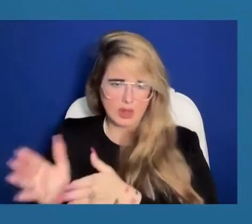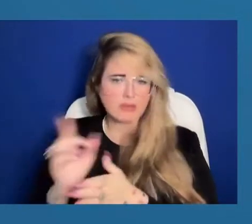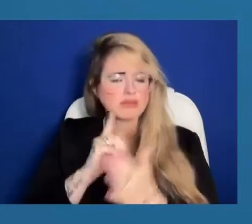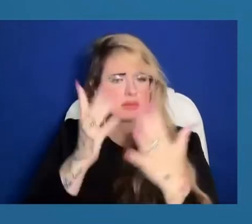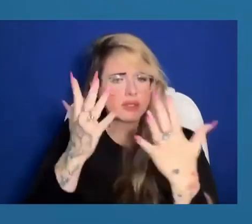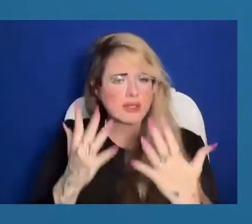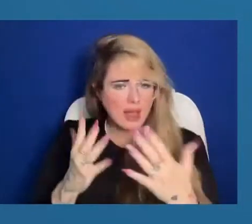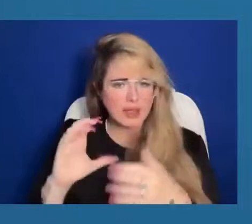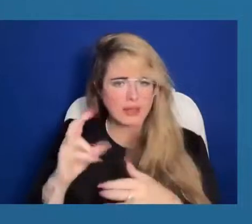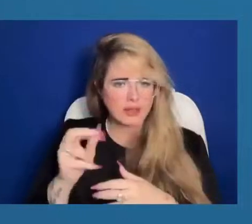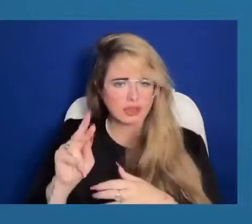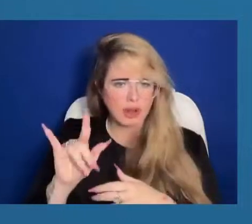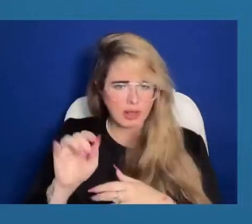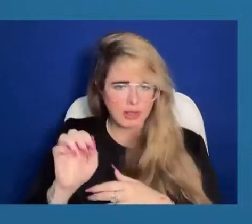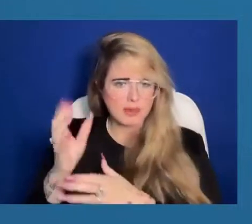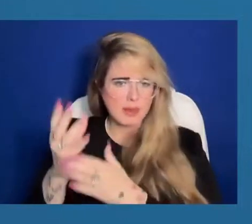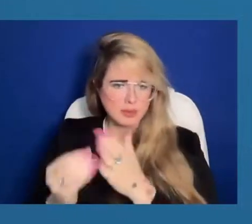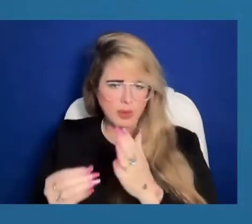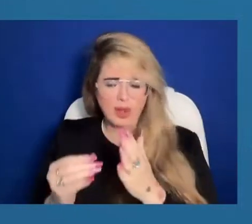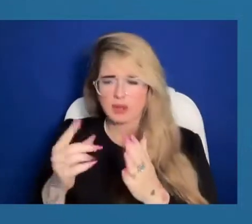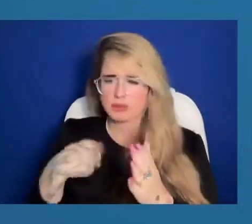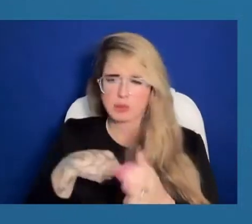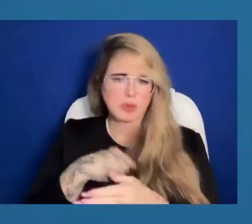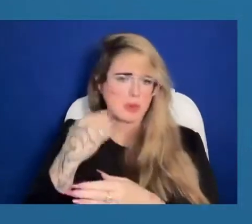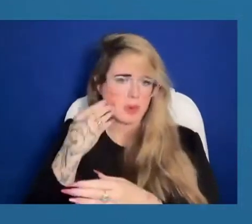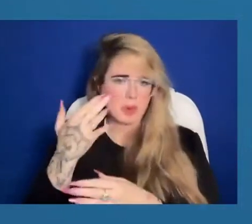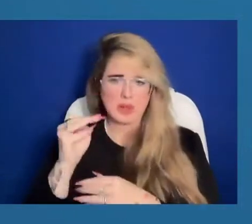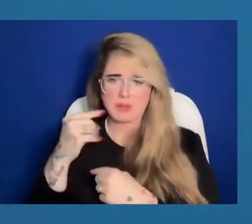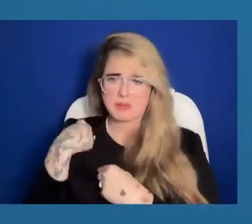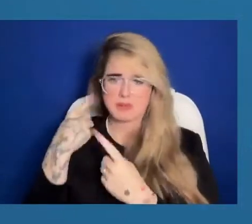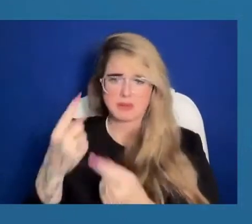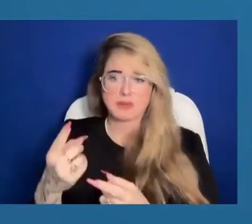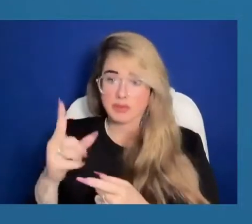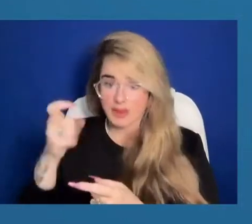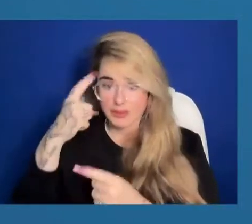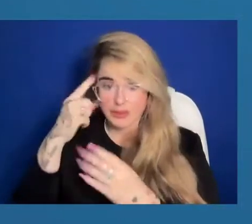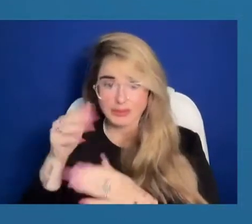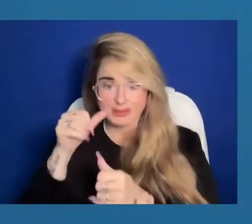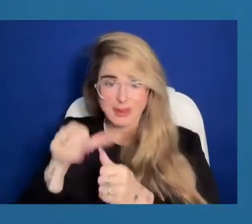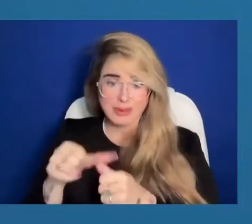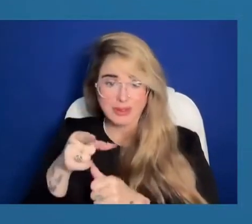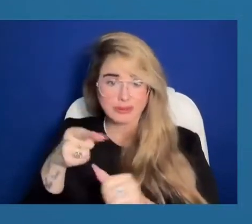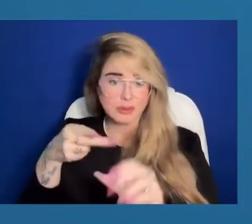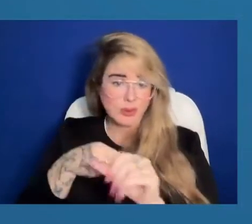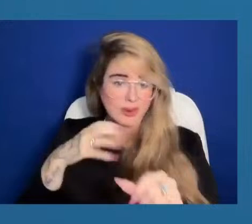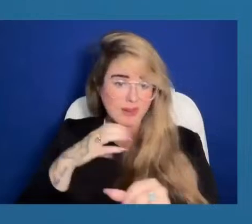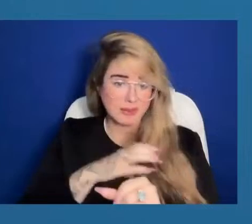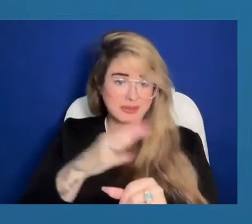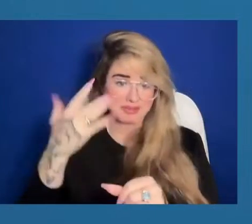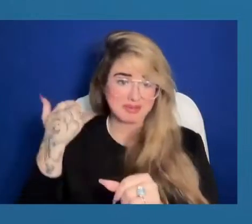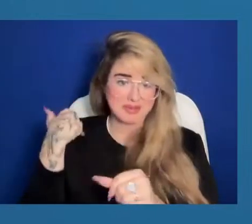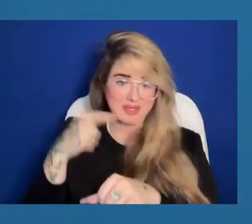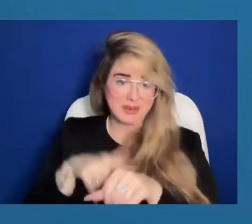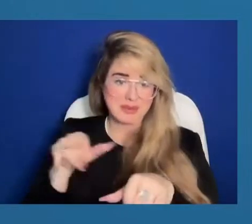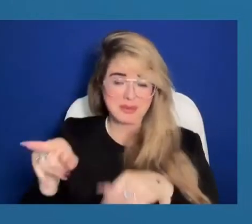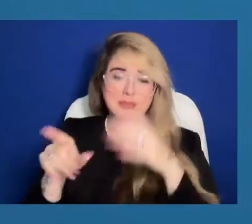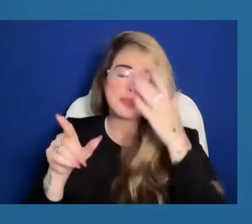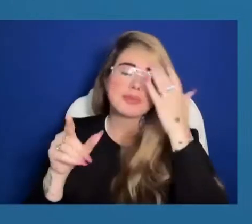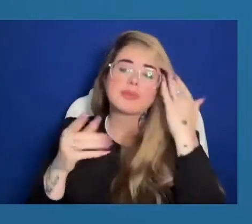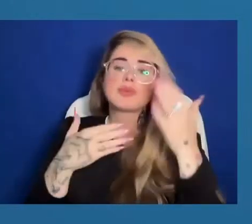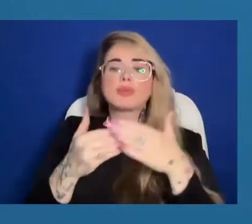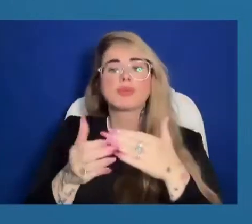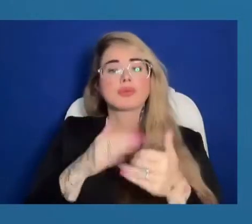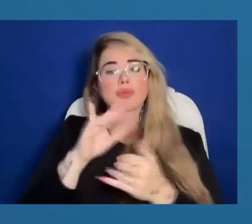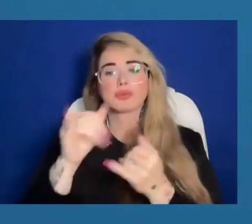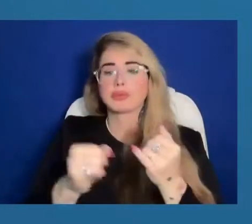because we've known him and you knew him when you served in Congress, Governor. What a great leader. But his final words